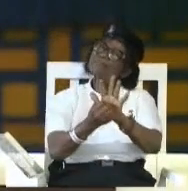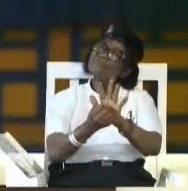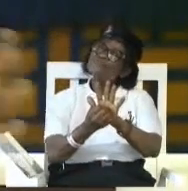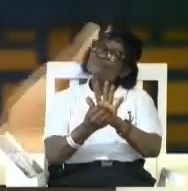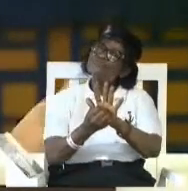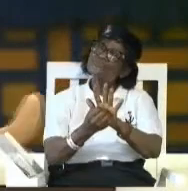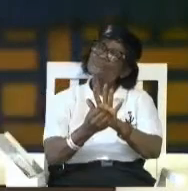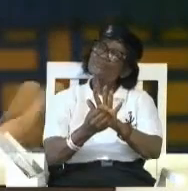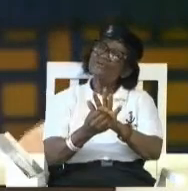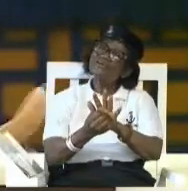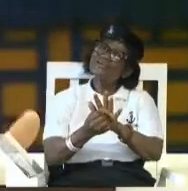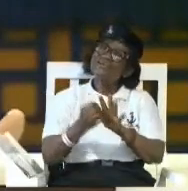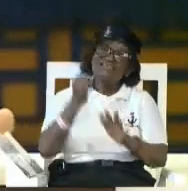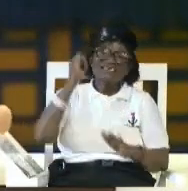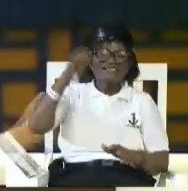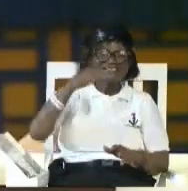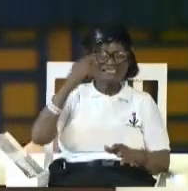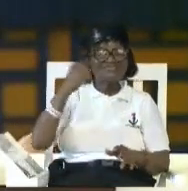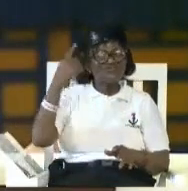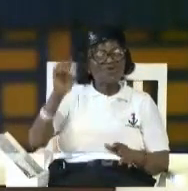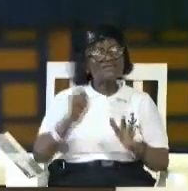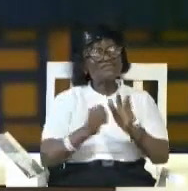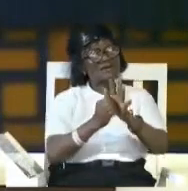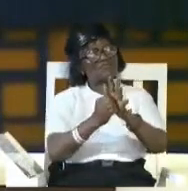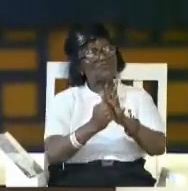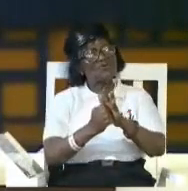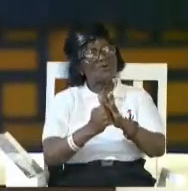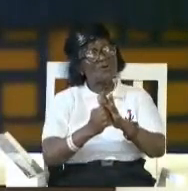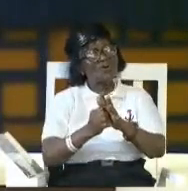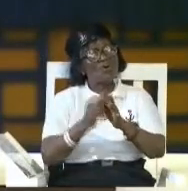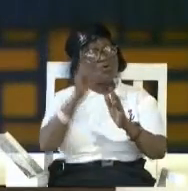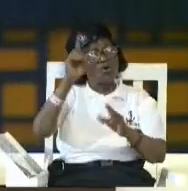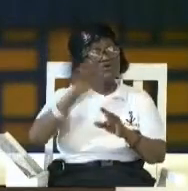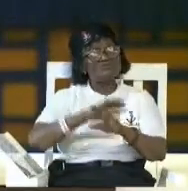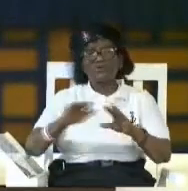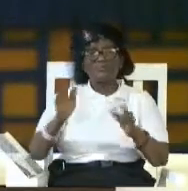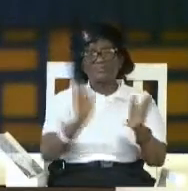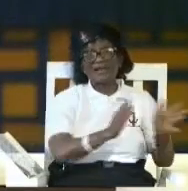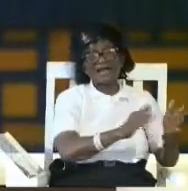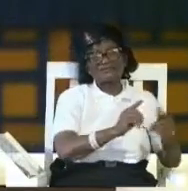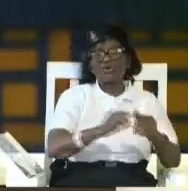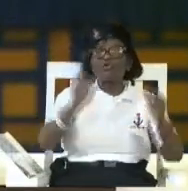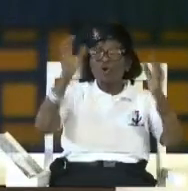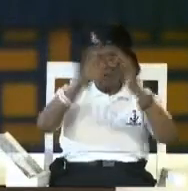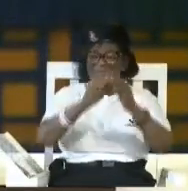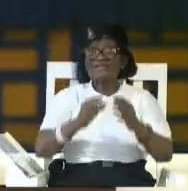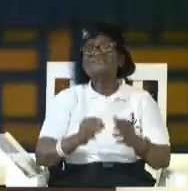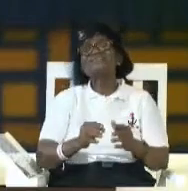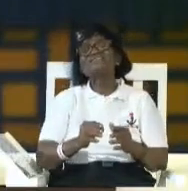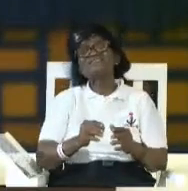He said, I mean, for example, one may not plan to commit adultery, but he may just fall. I say, I see.